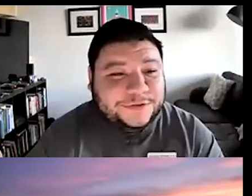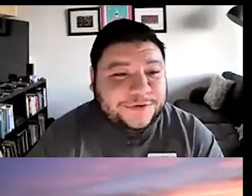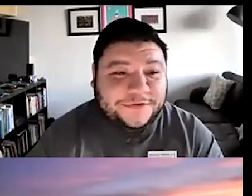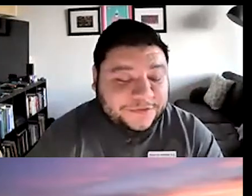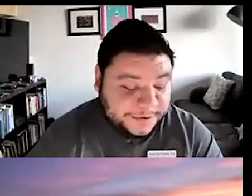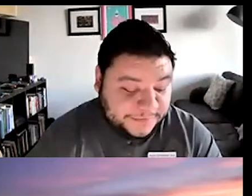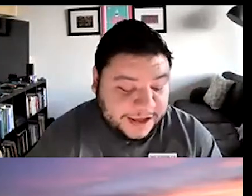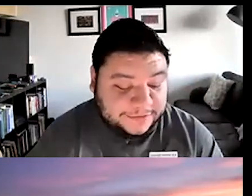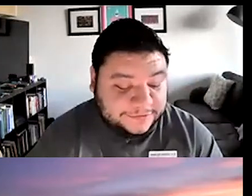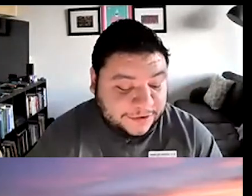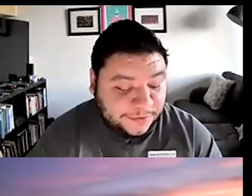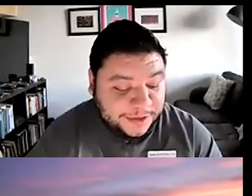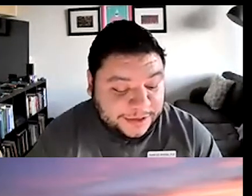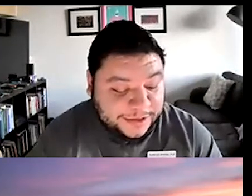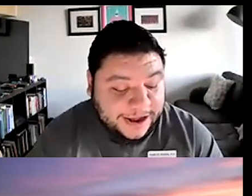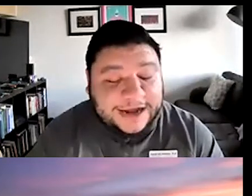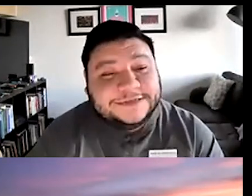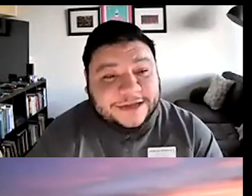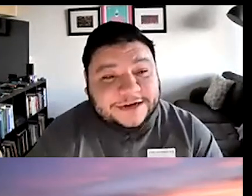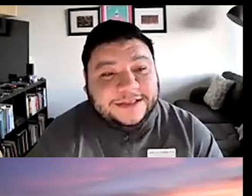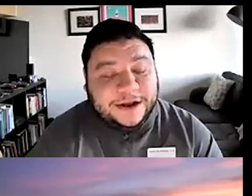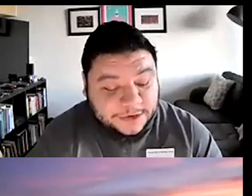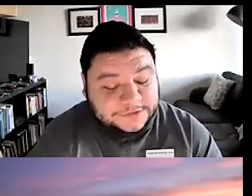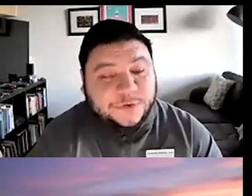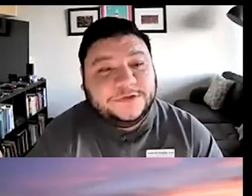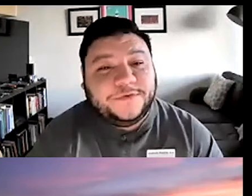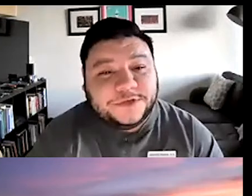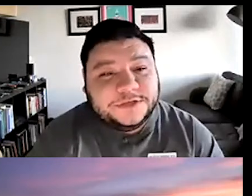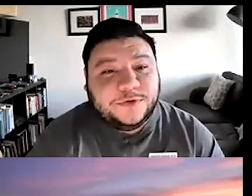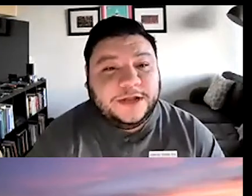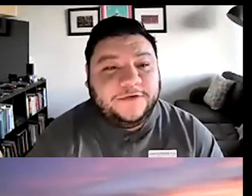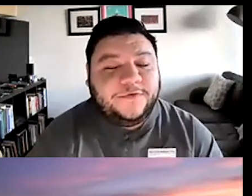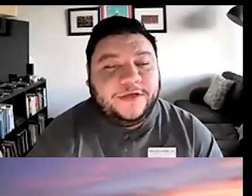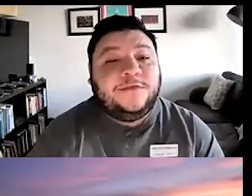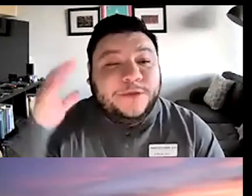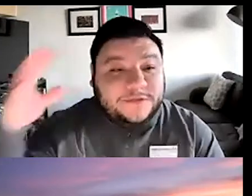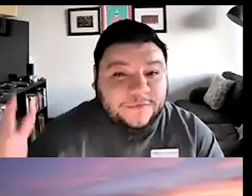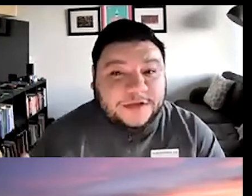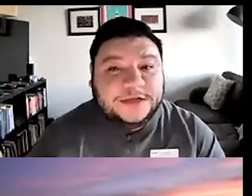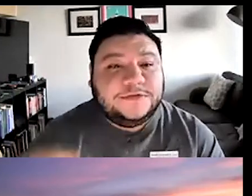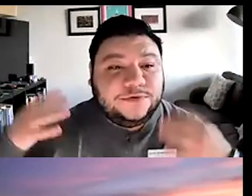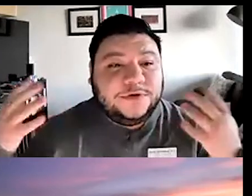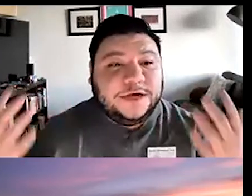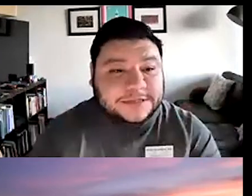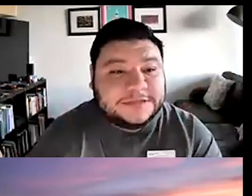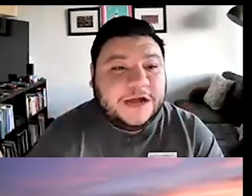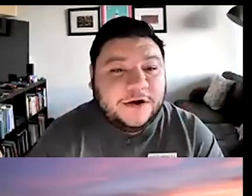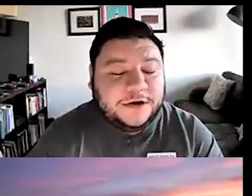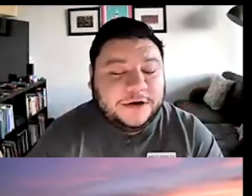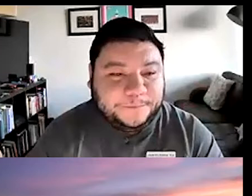do every single bit of that. So I decided that I wanted to go into fraternity and sorority life specifically to